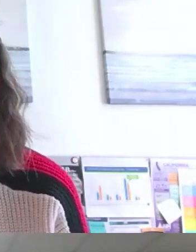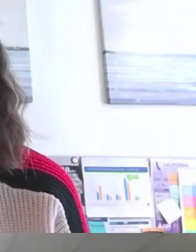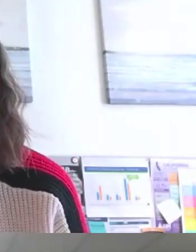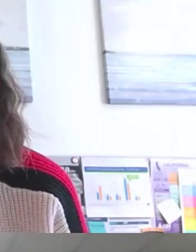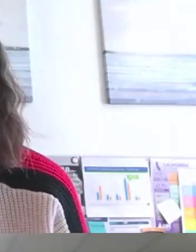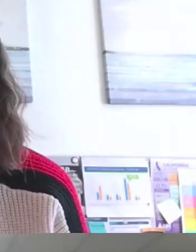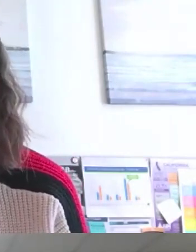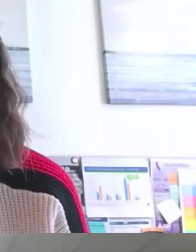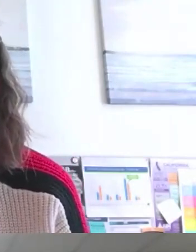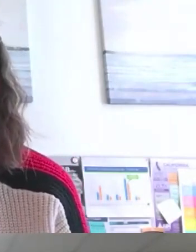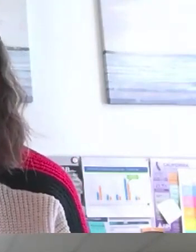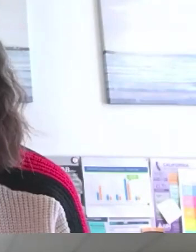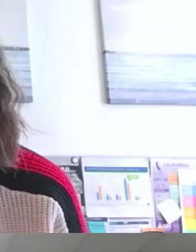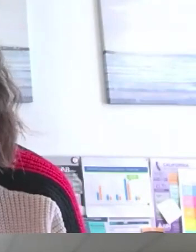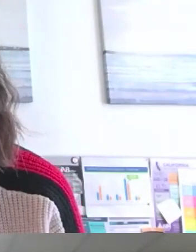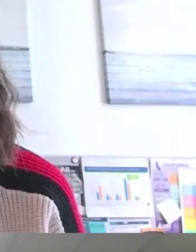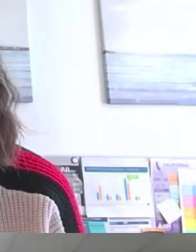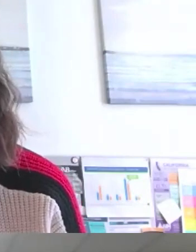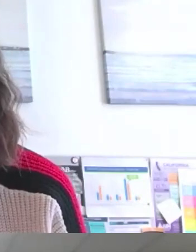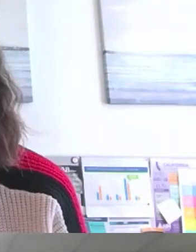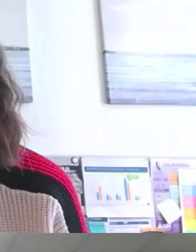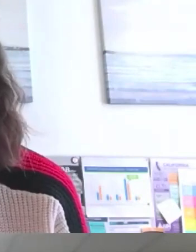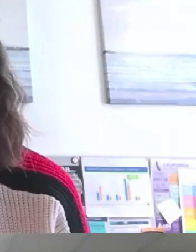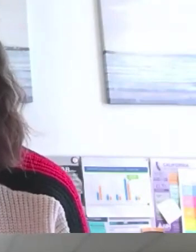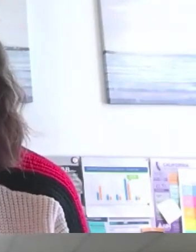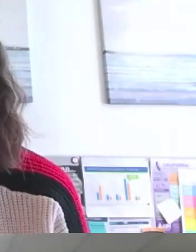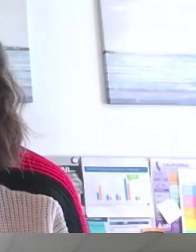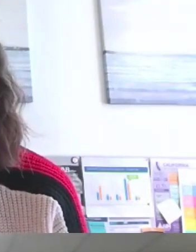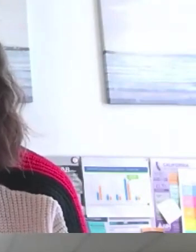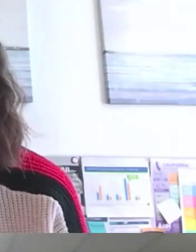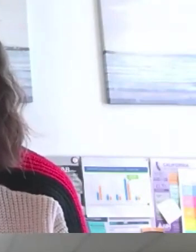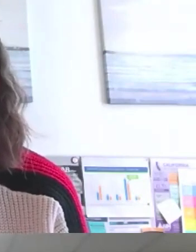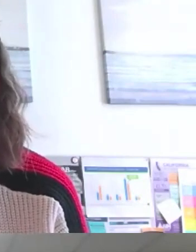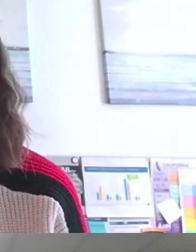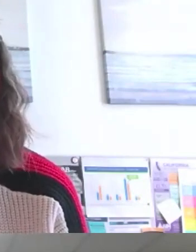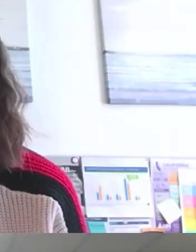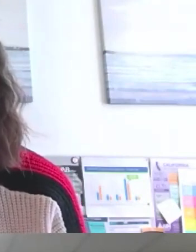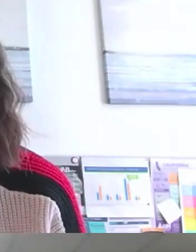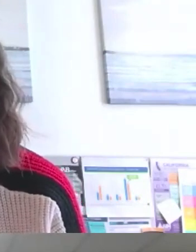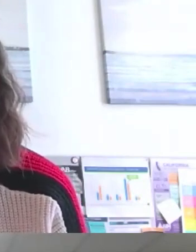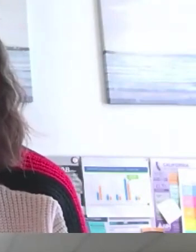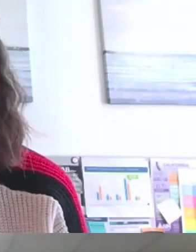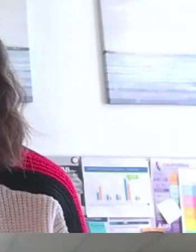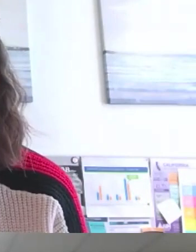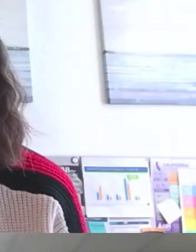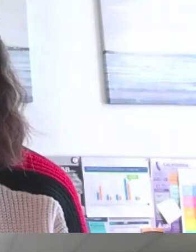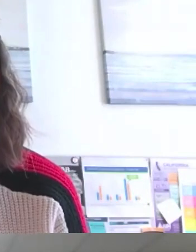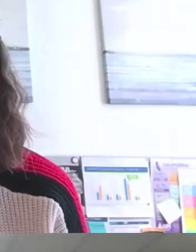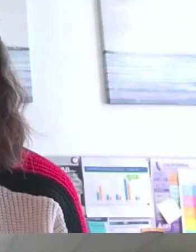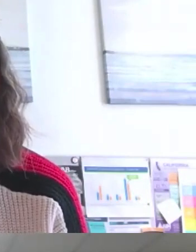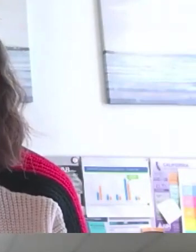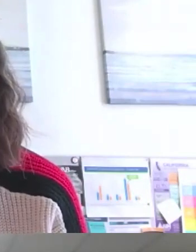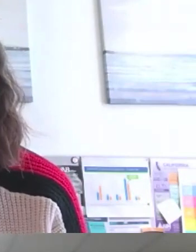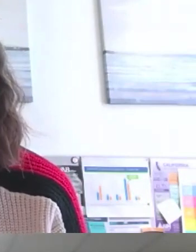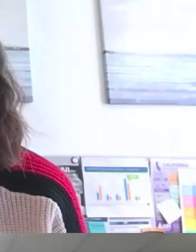few of those, and the topic is around the rise of people with Down syndrome in particular, who are at higher risk for